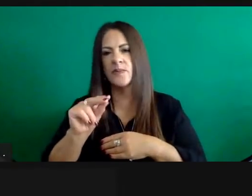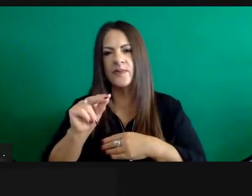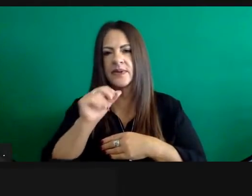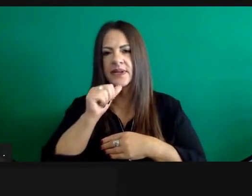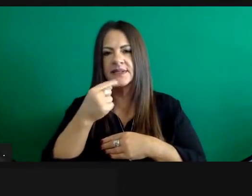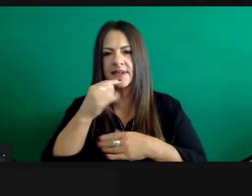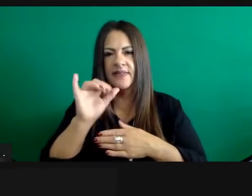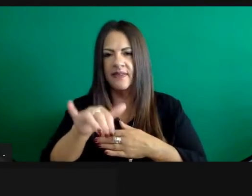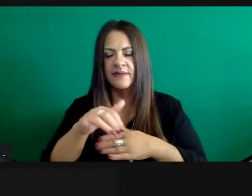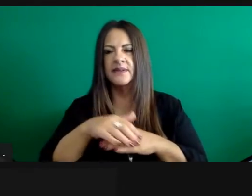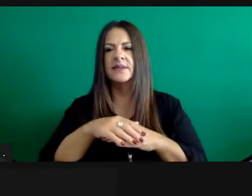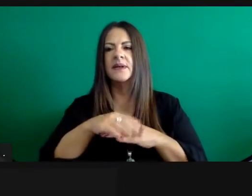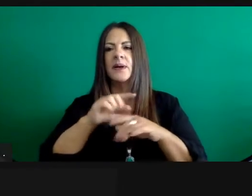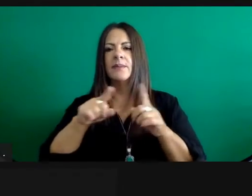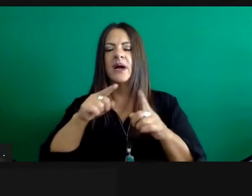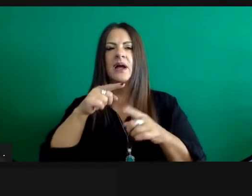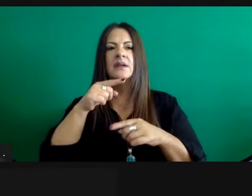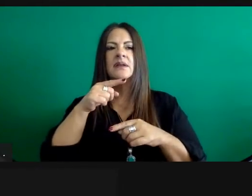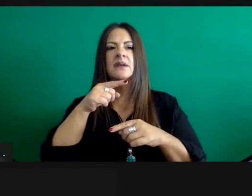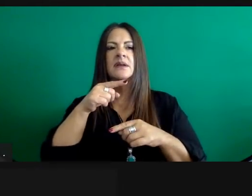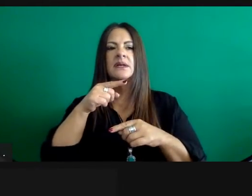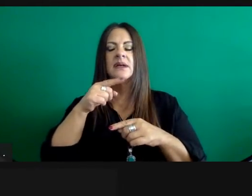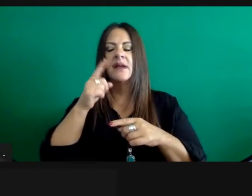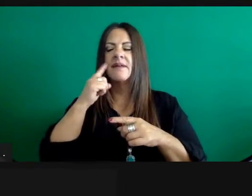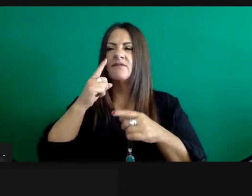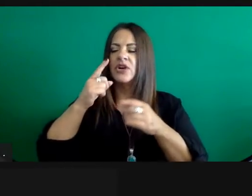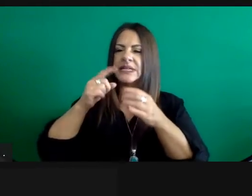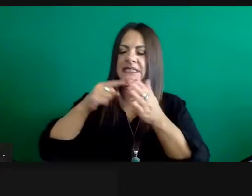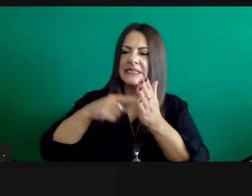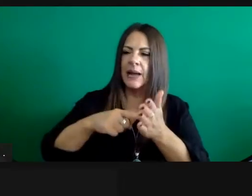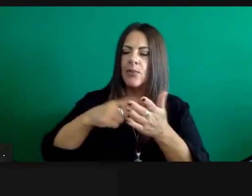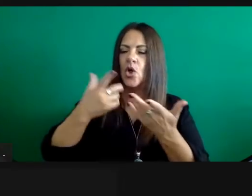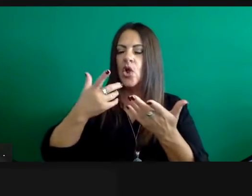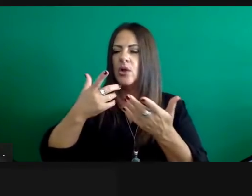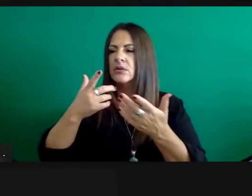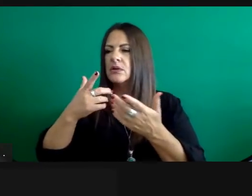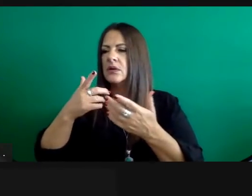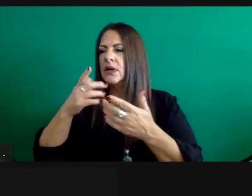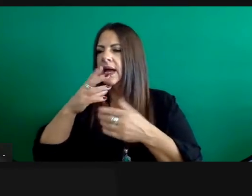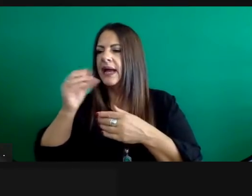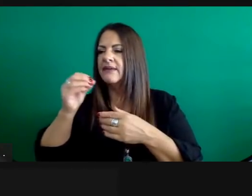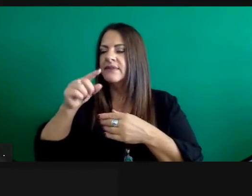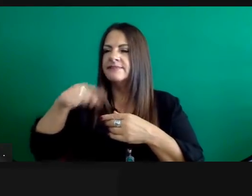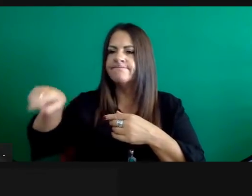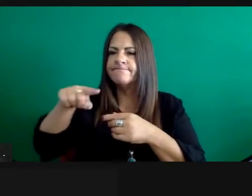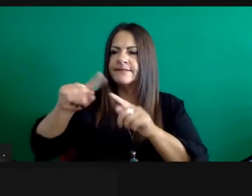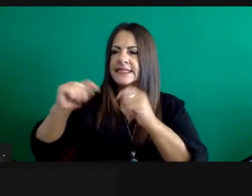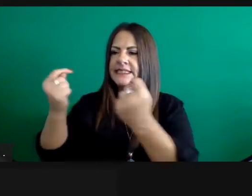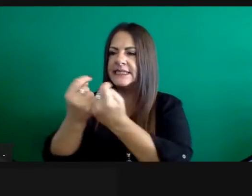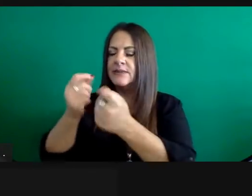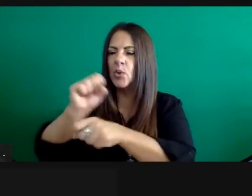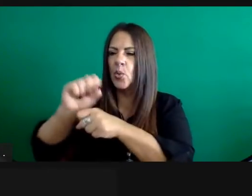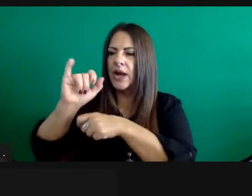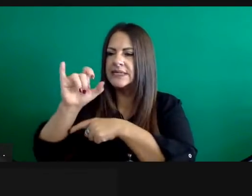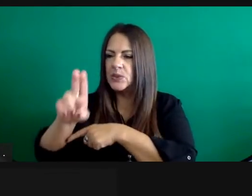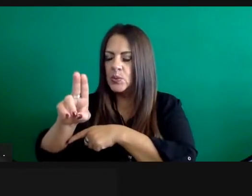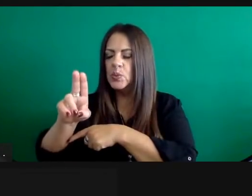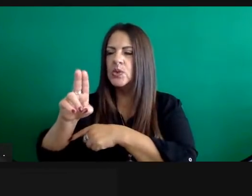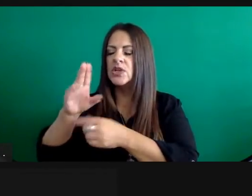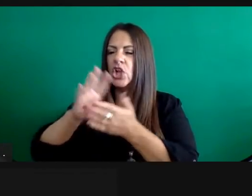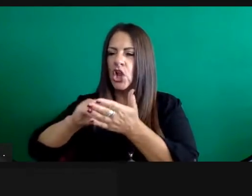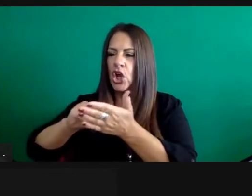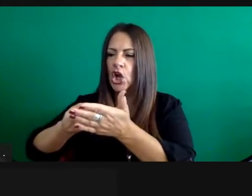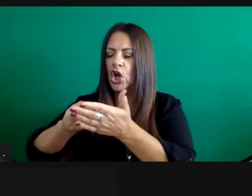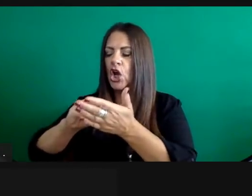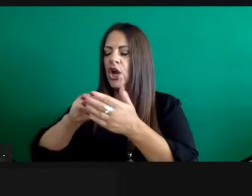minute-to-minute fine-tuned decisions, reporting on the findings to other parts of the clinical team, takes a long time